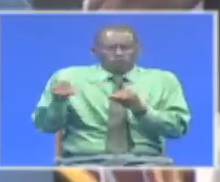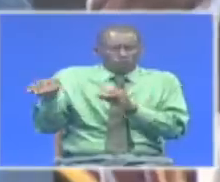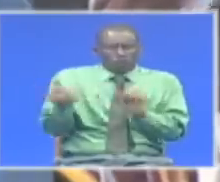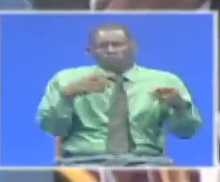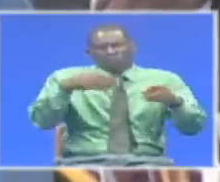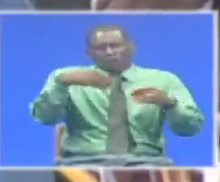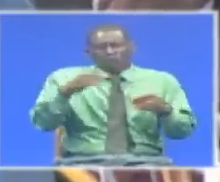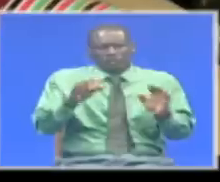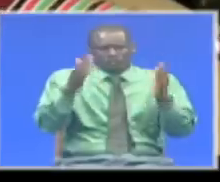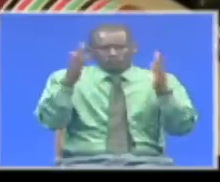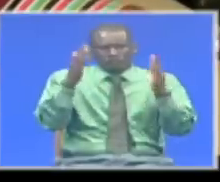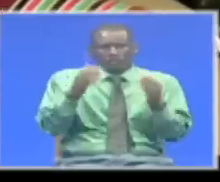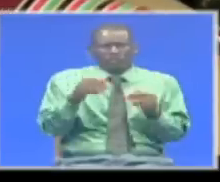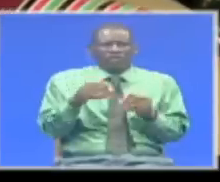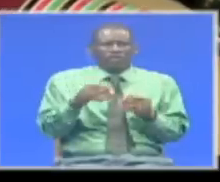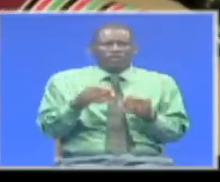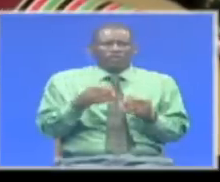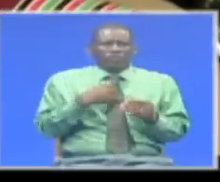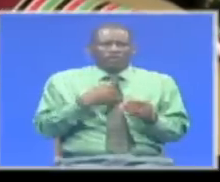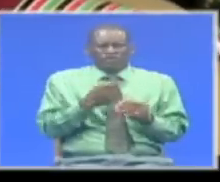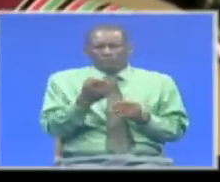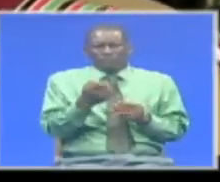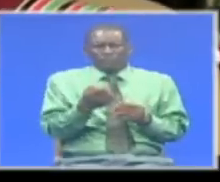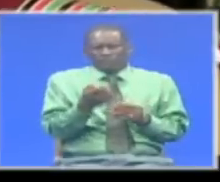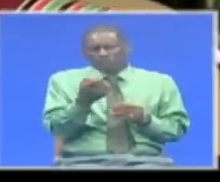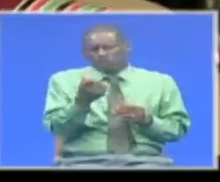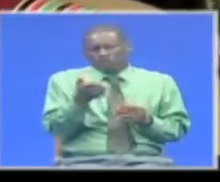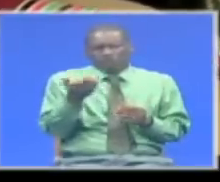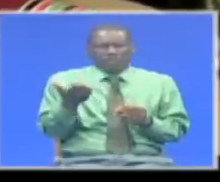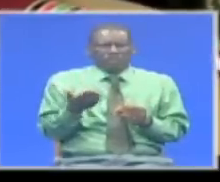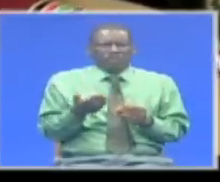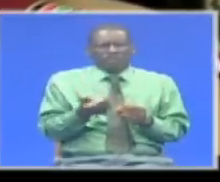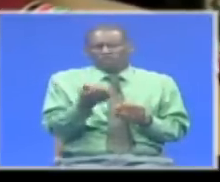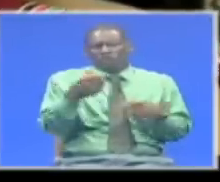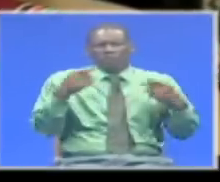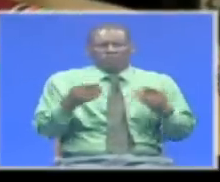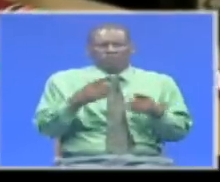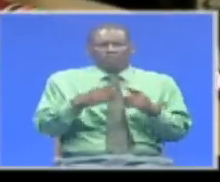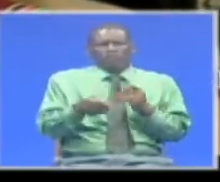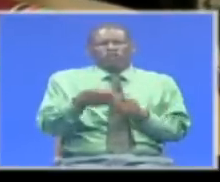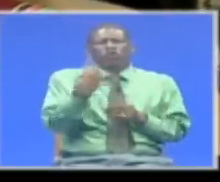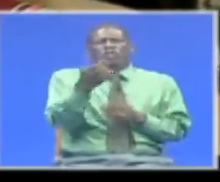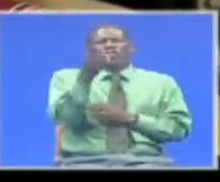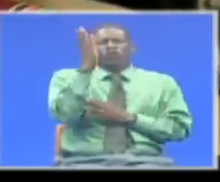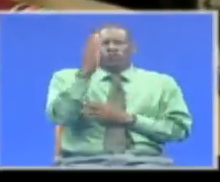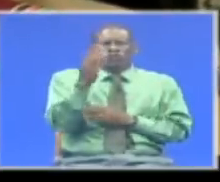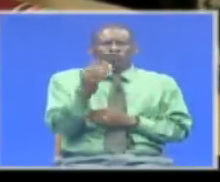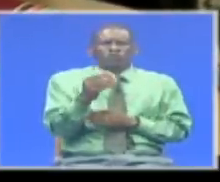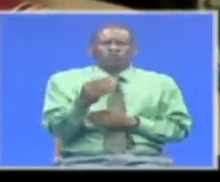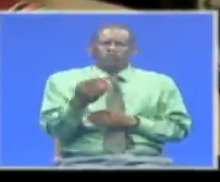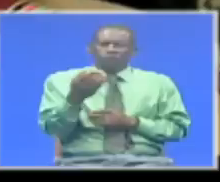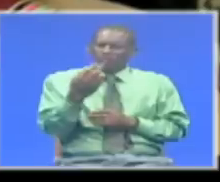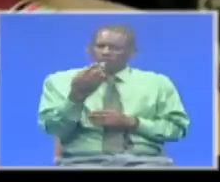should tell you something. They said I'm a very small person, and it is true. But you know, only God is big. We are all human beings, isn't